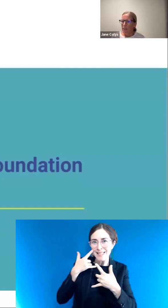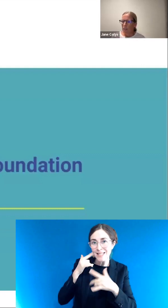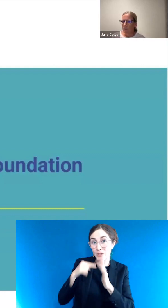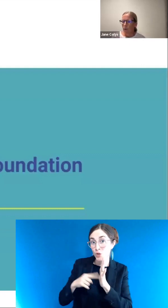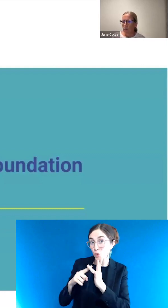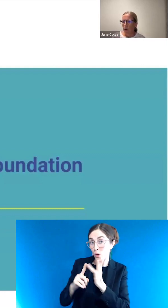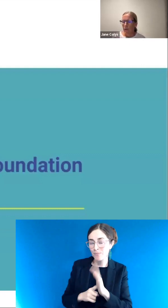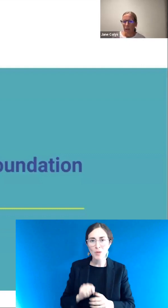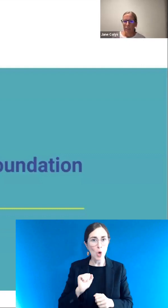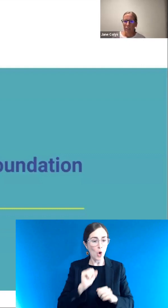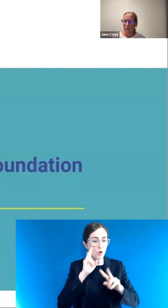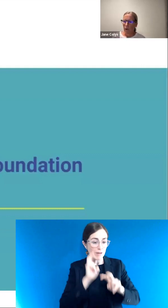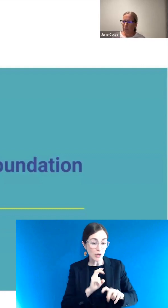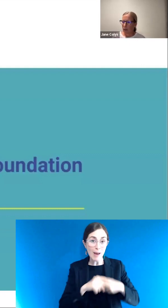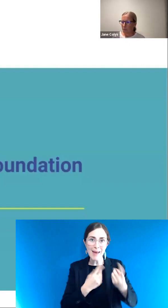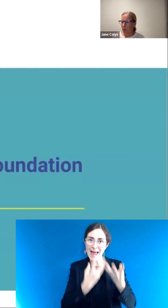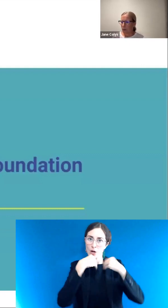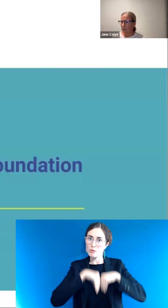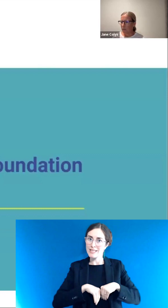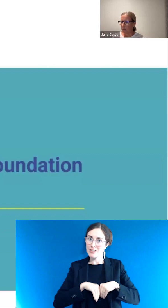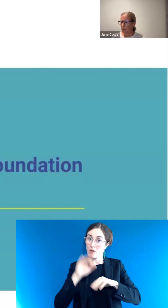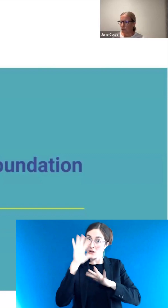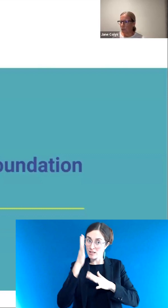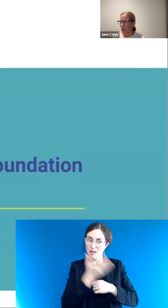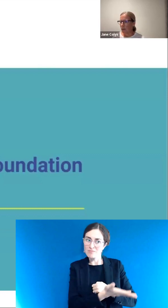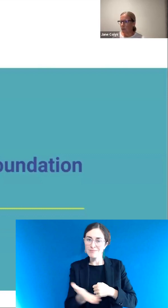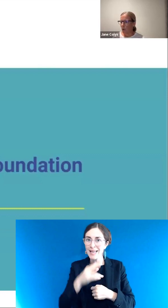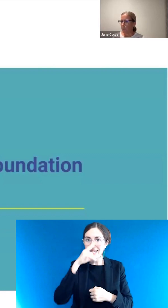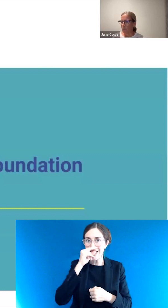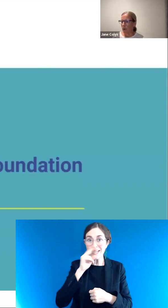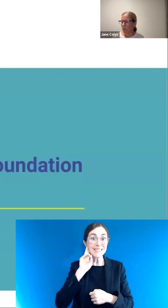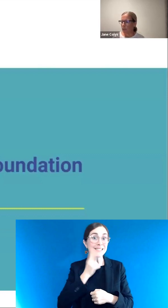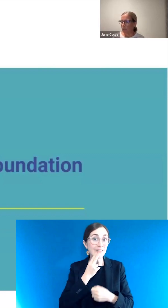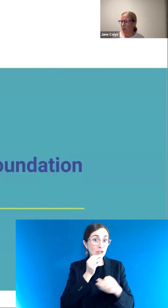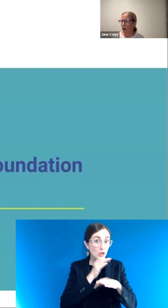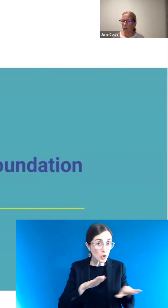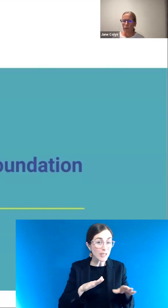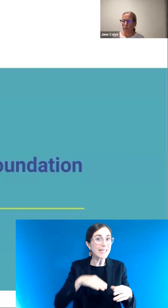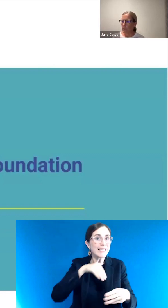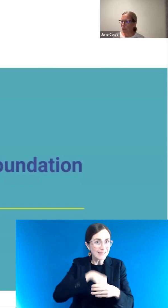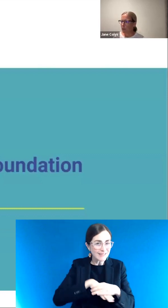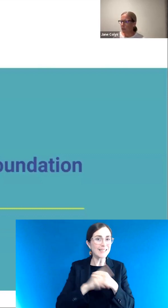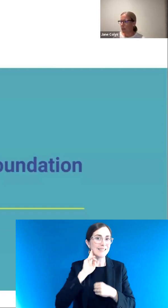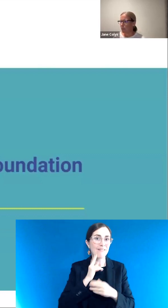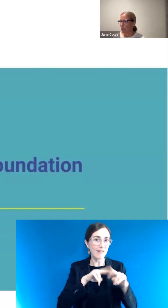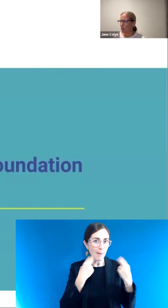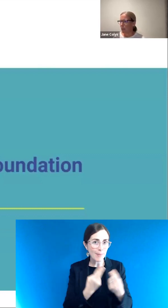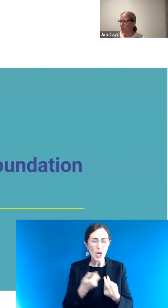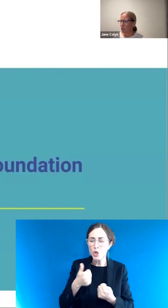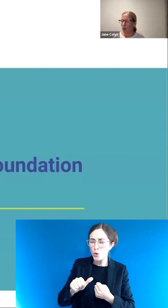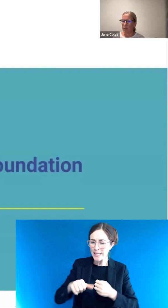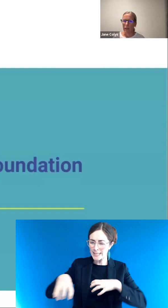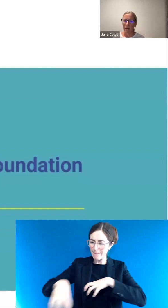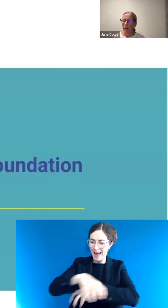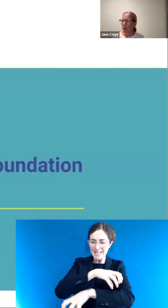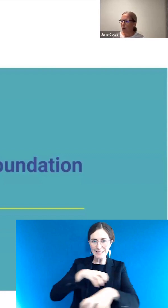Her research has focused on the acquisition of Auslan by young deaf children and from deaf families, and the use of space and spatial